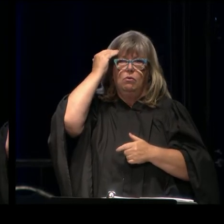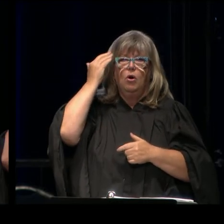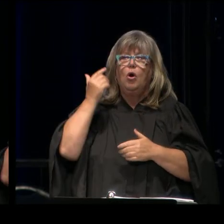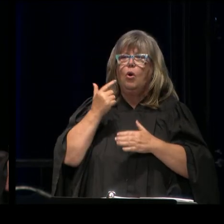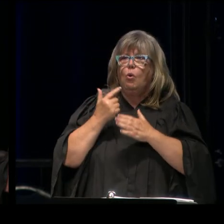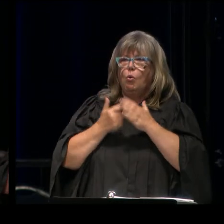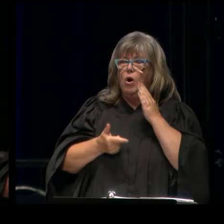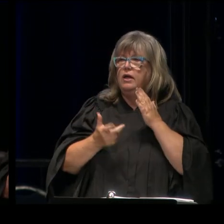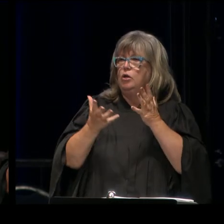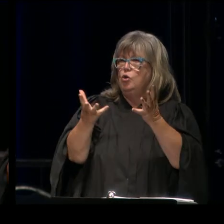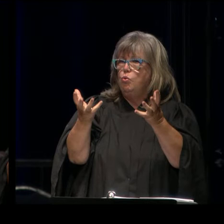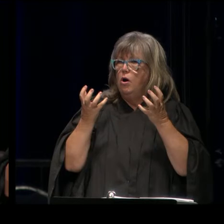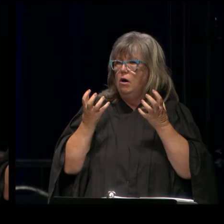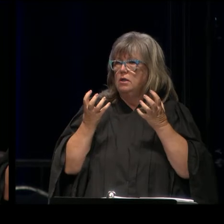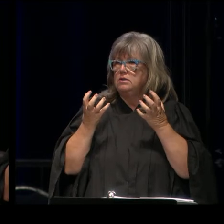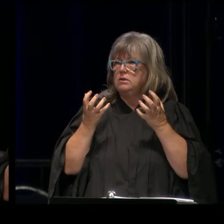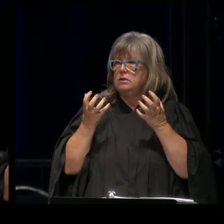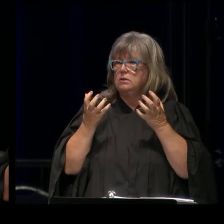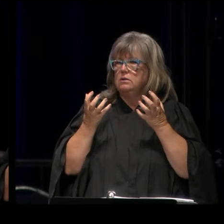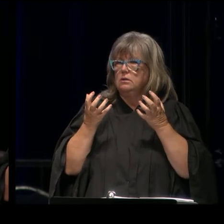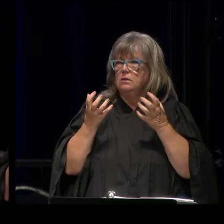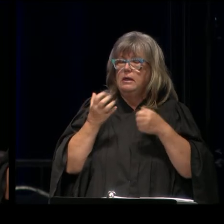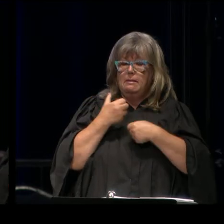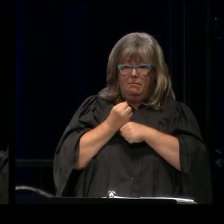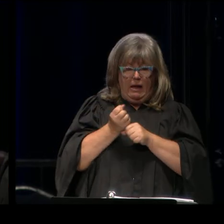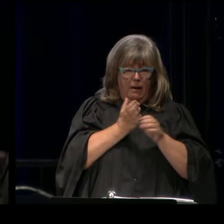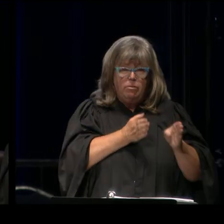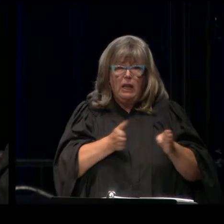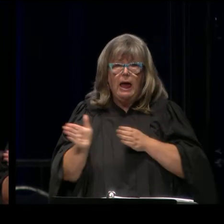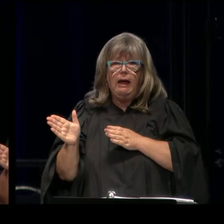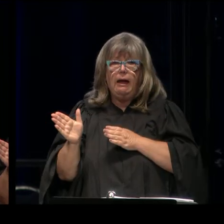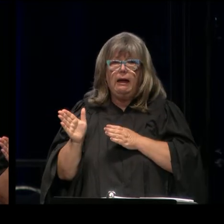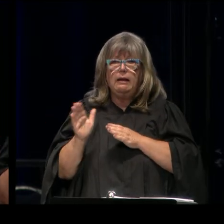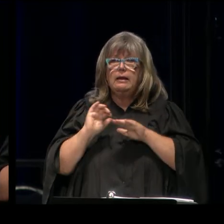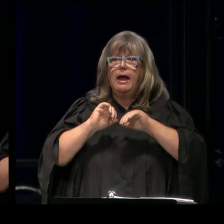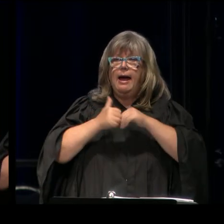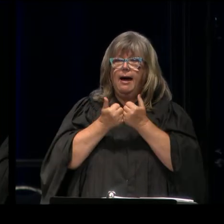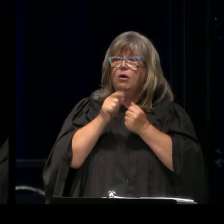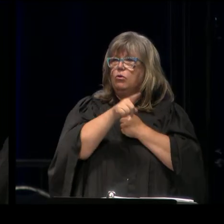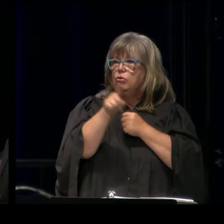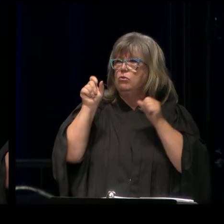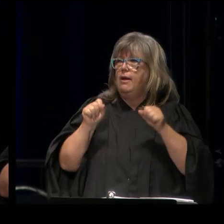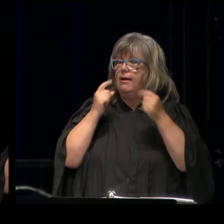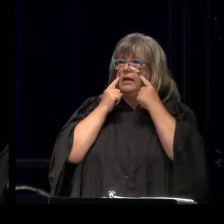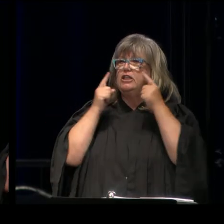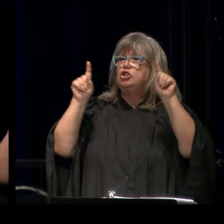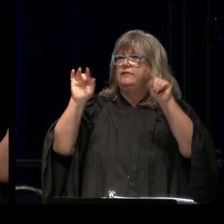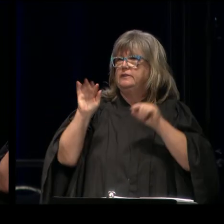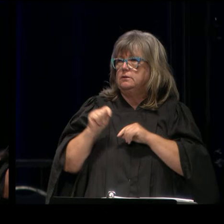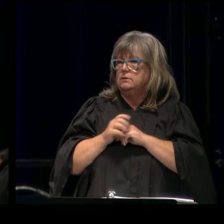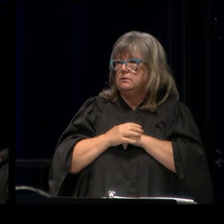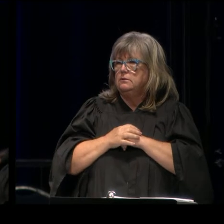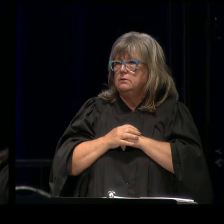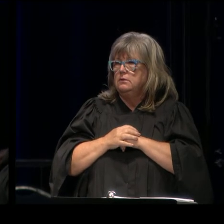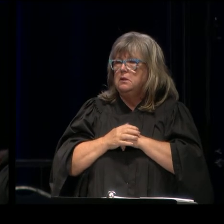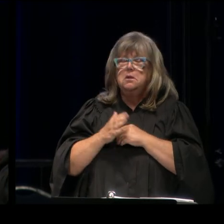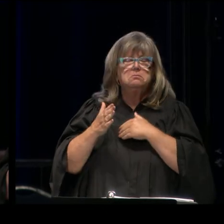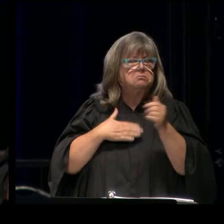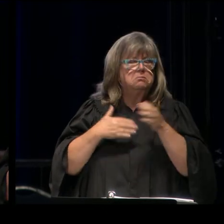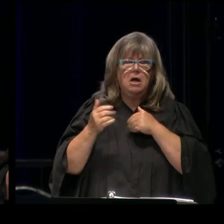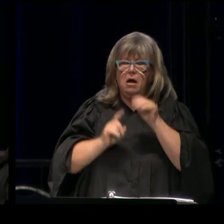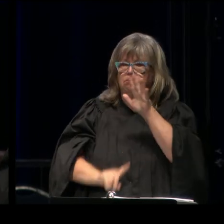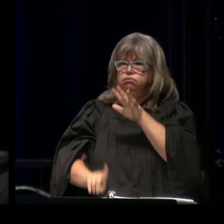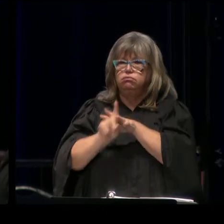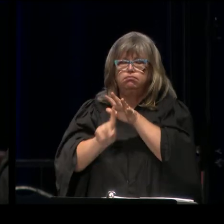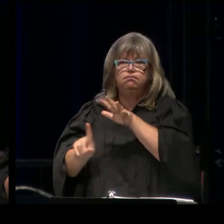you want and making a plan on how to achieve it, whatever the challenges